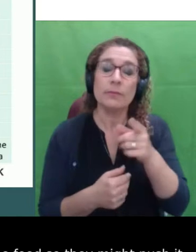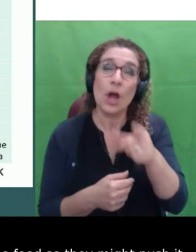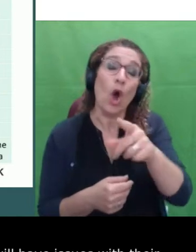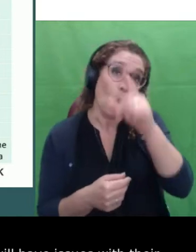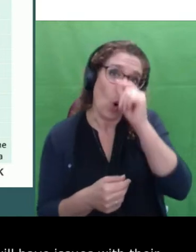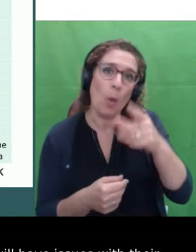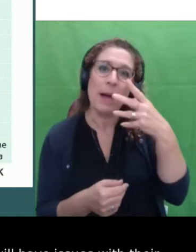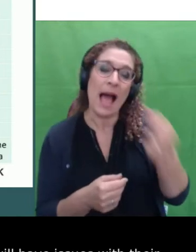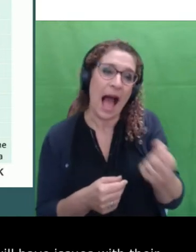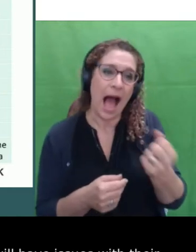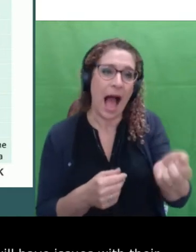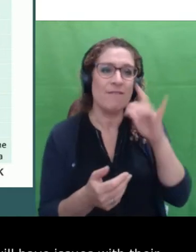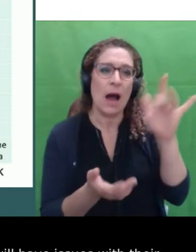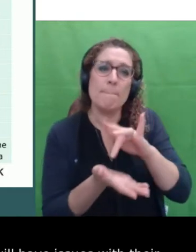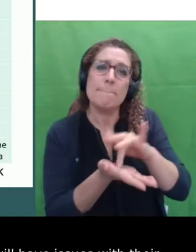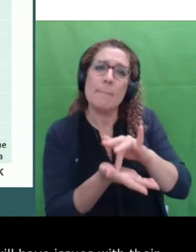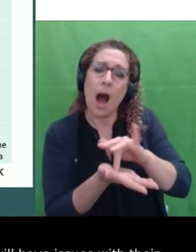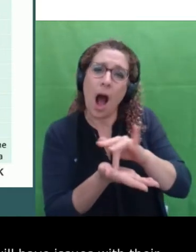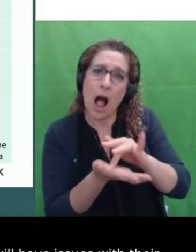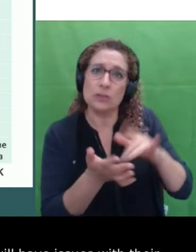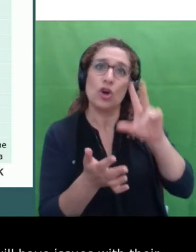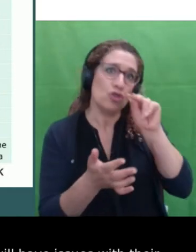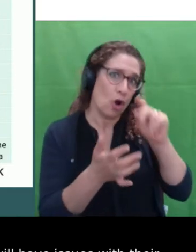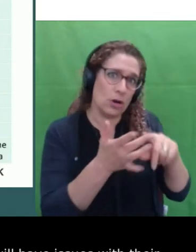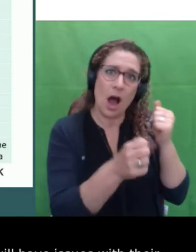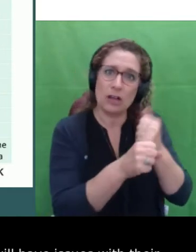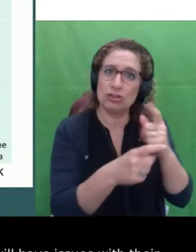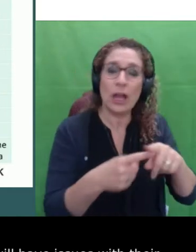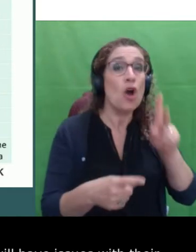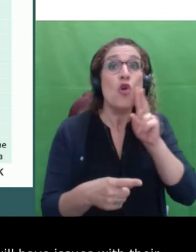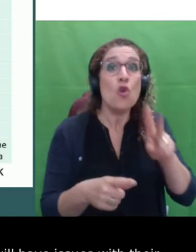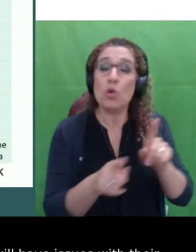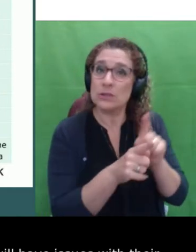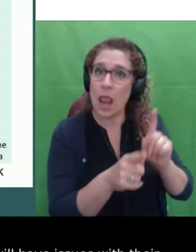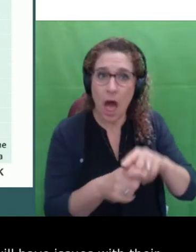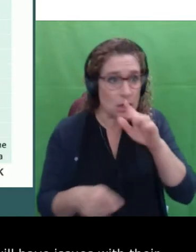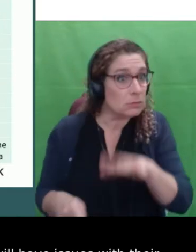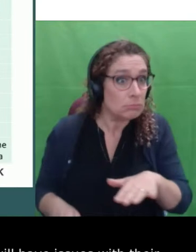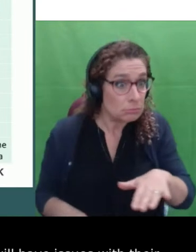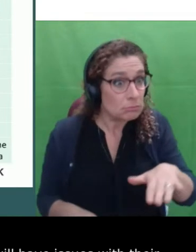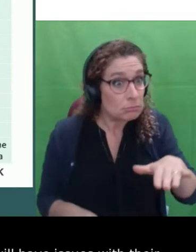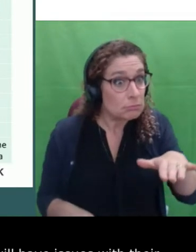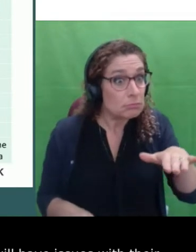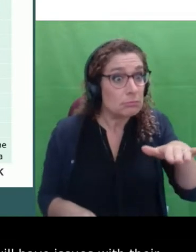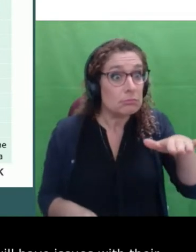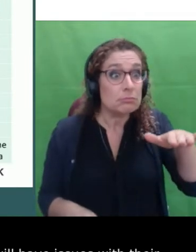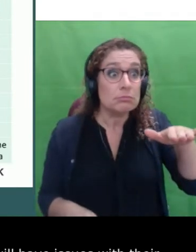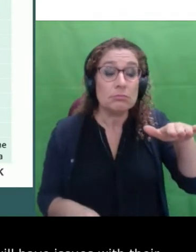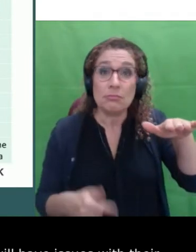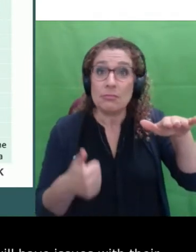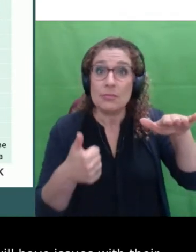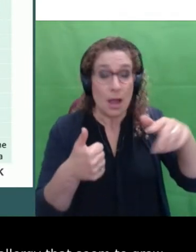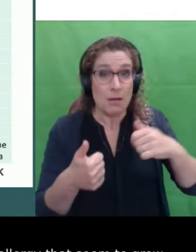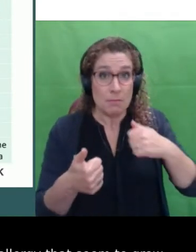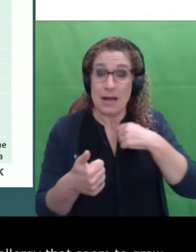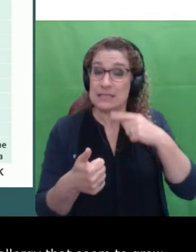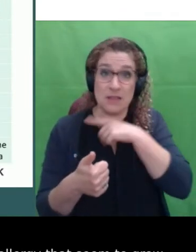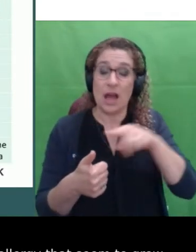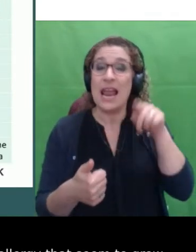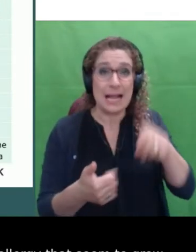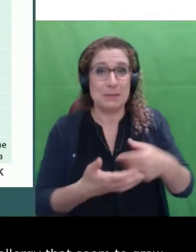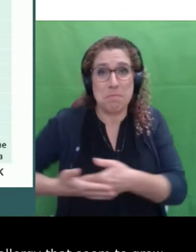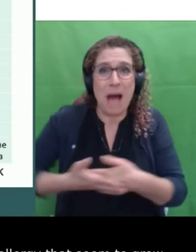mediated allergy that seem to be growing really well my own son started with this type of allergy with milk and he was a big fat baby on the 99th center no